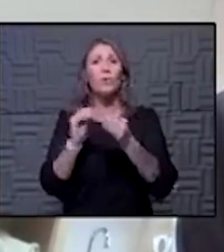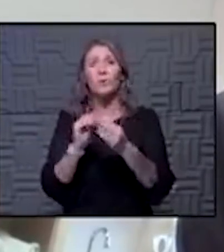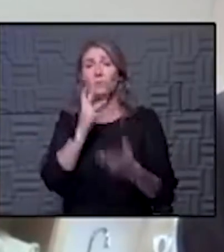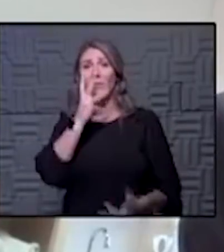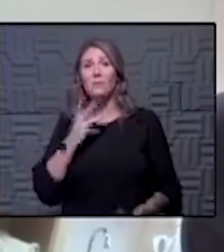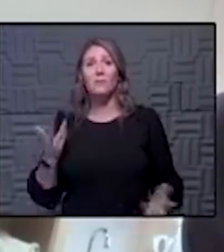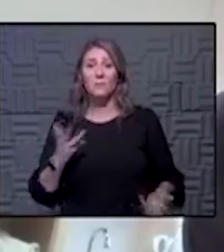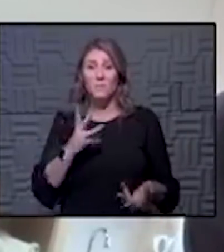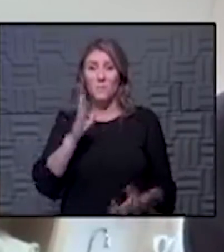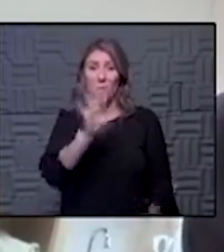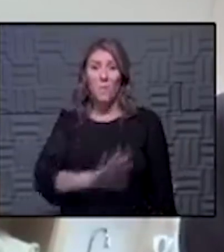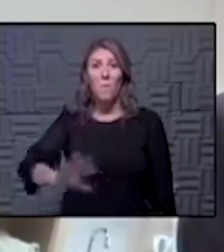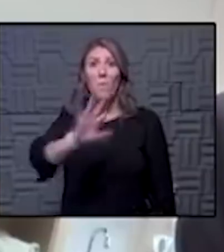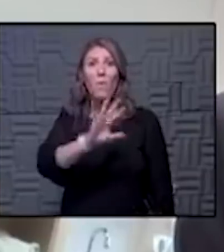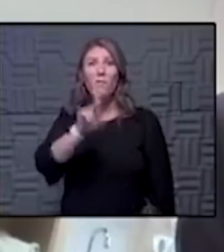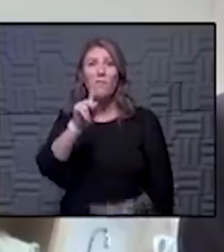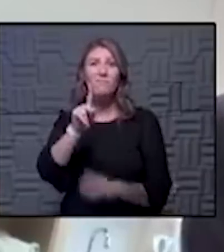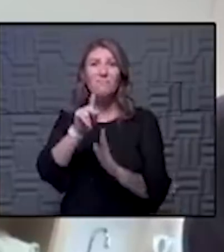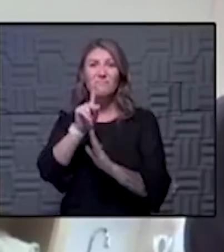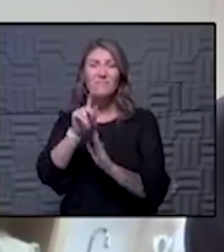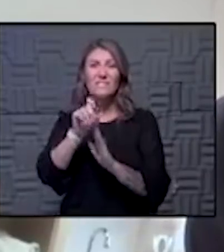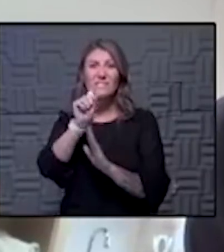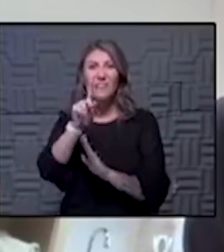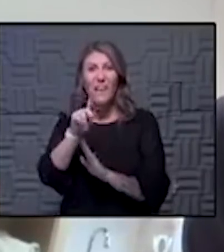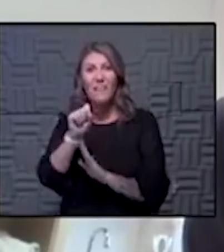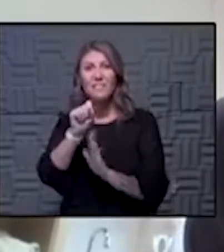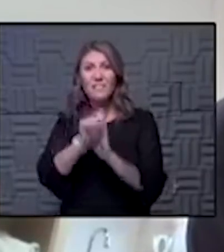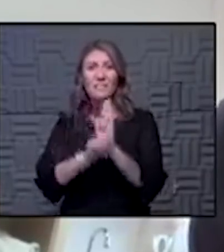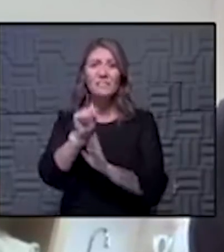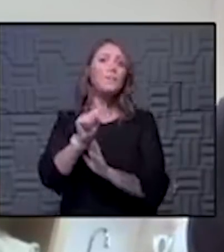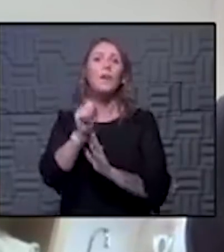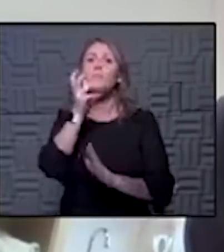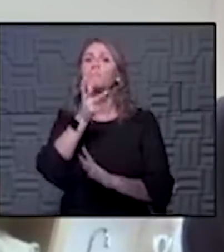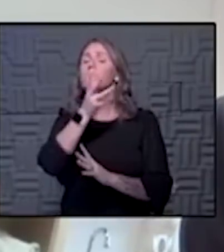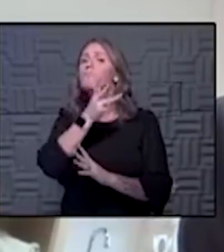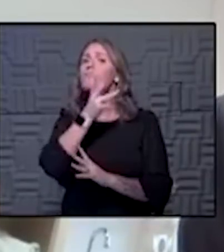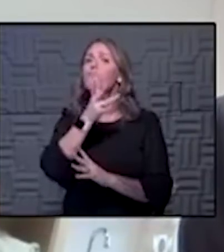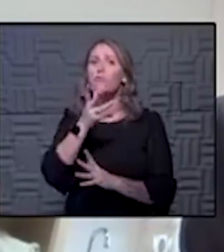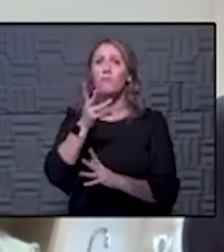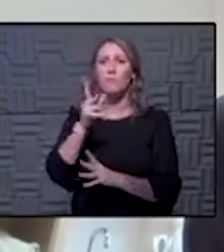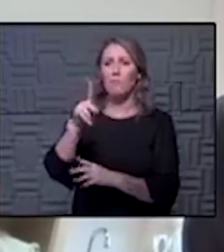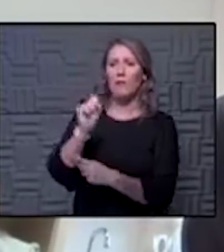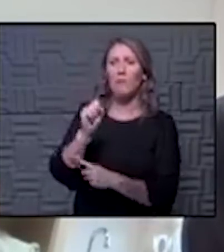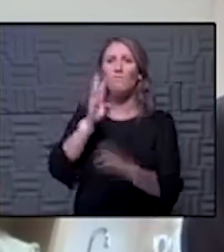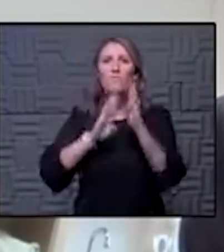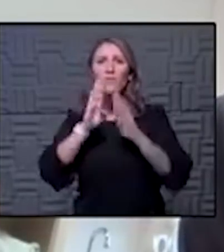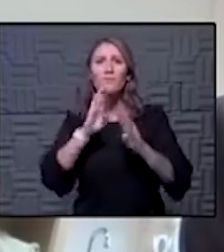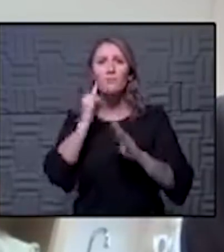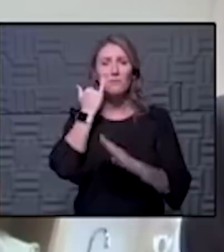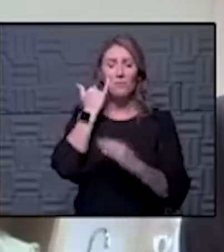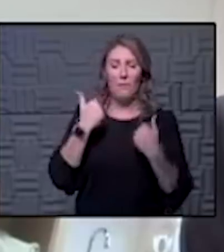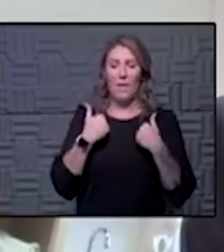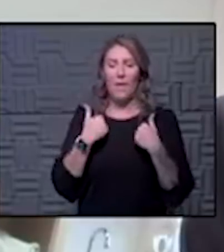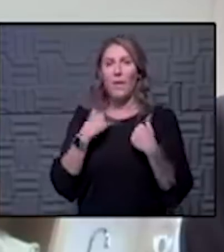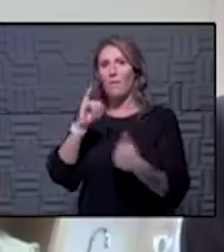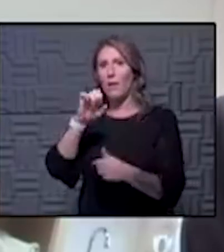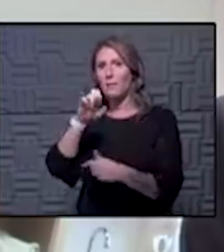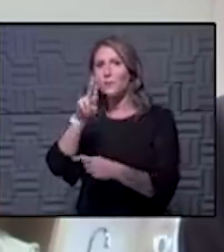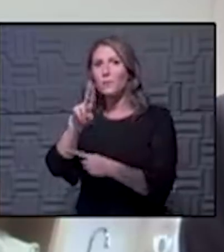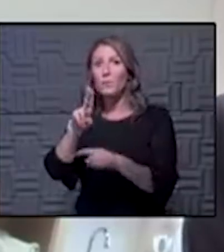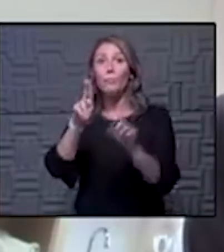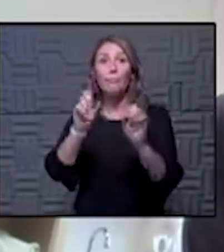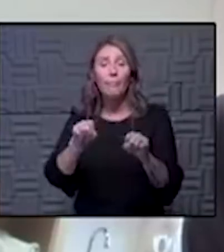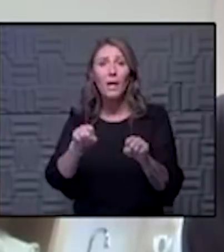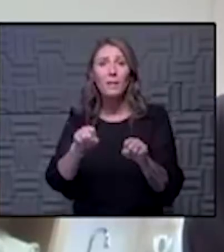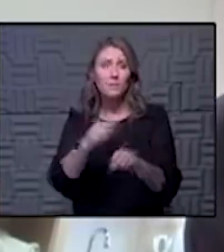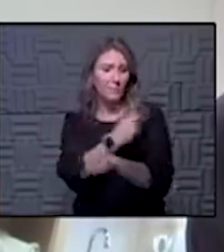all over state. I've gotten calls from physicians in rural Kansas frustrated that if they have an ICU potential patient